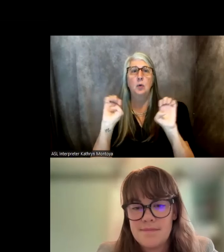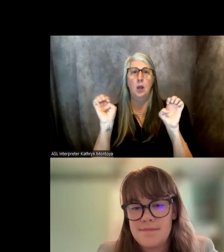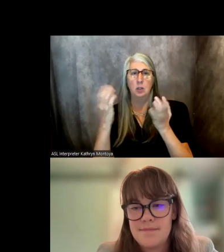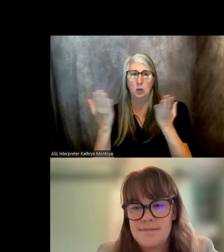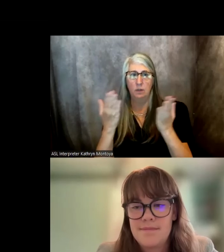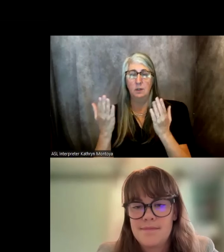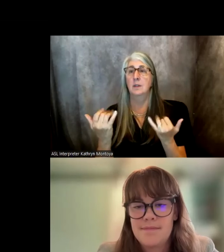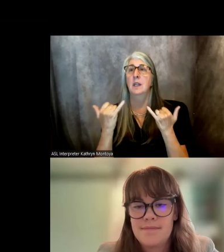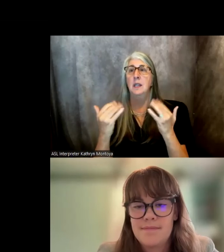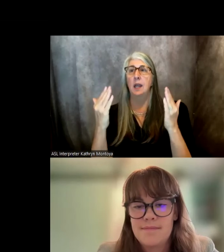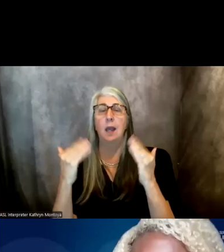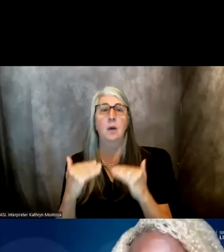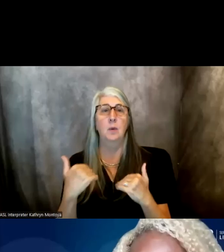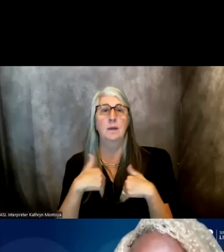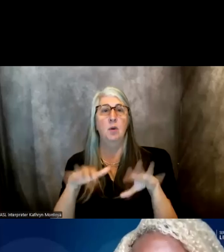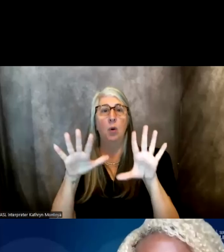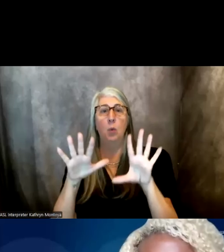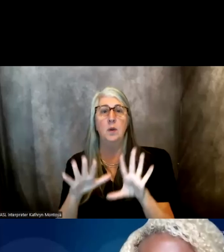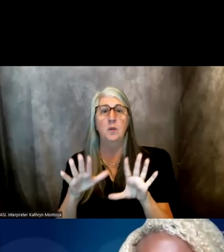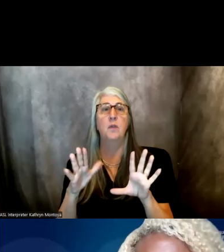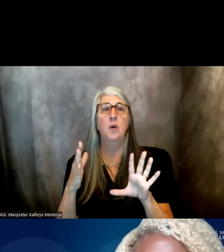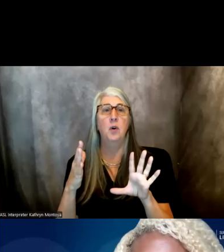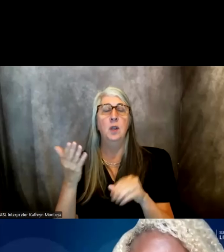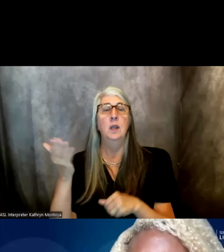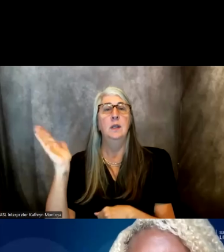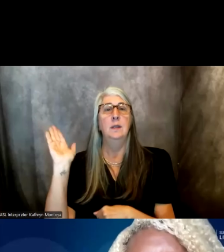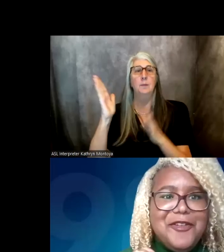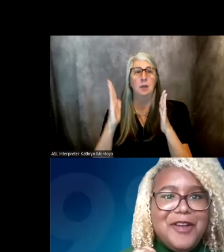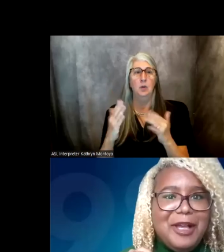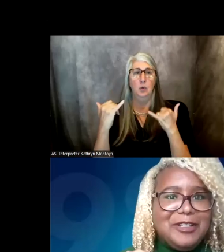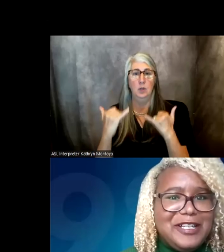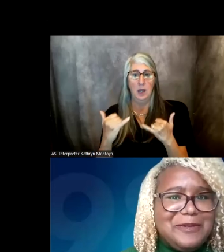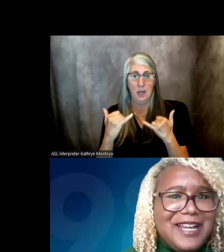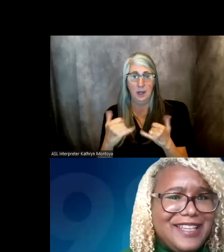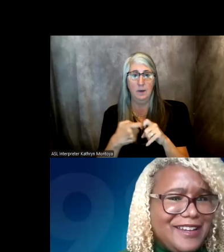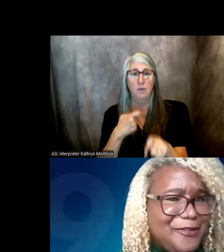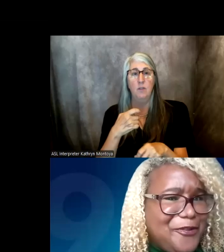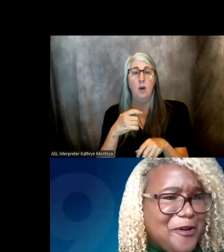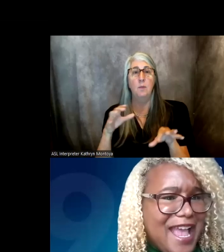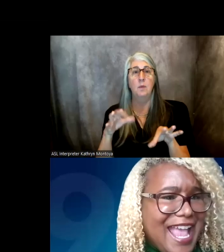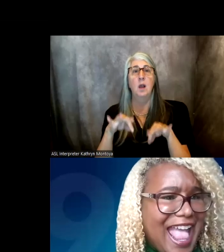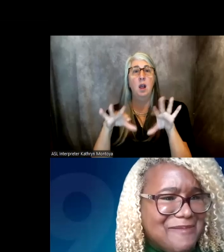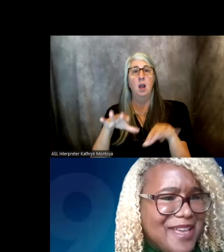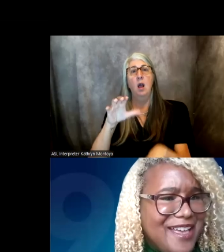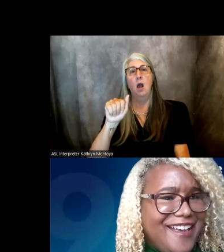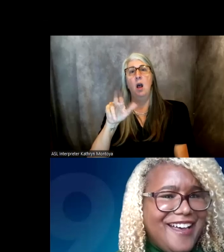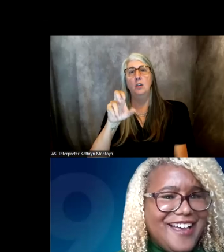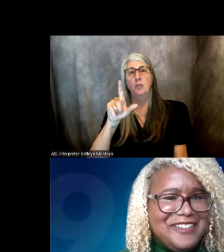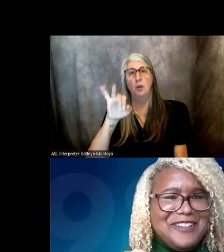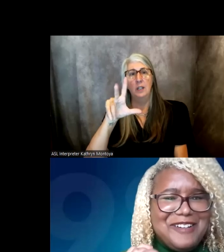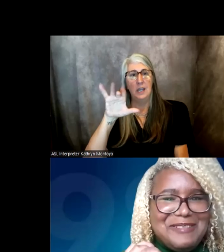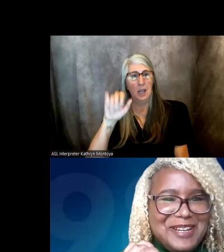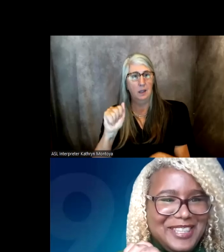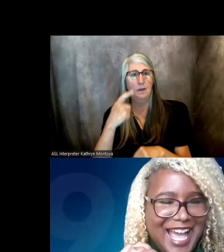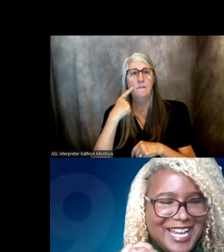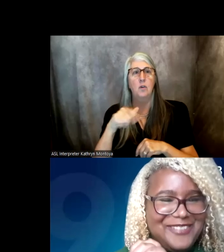forward because we have a wonderful guest here with us today, coming to us from Australia, where I think it is 4 a.m. You